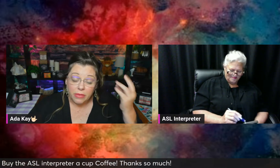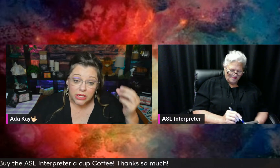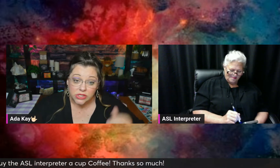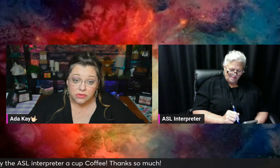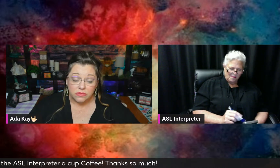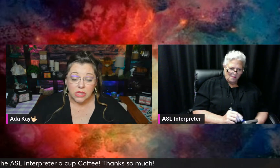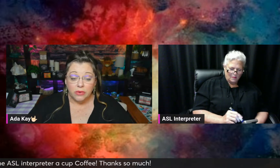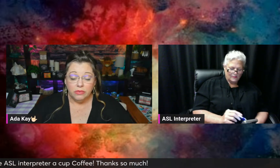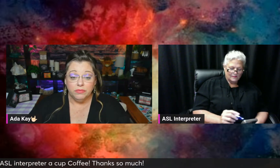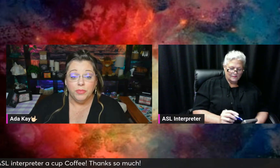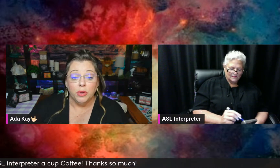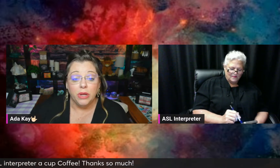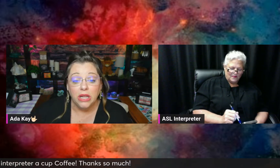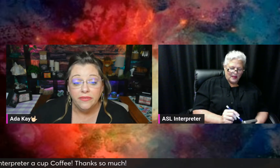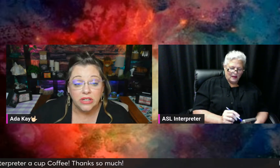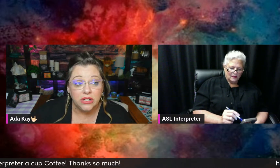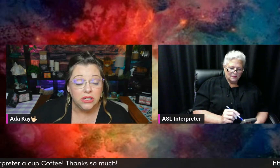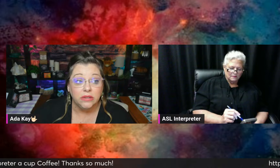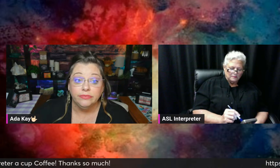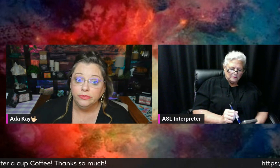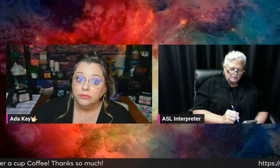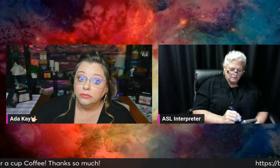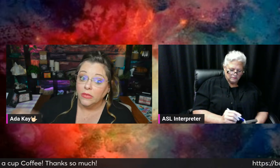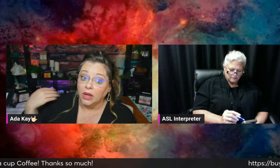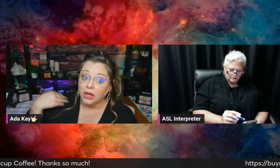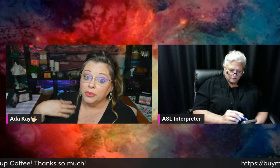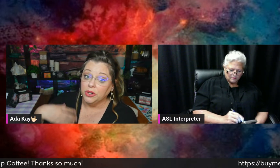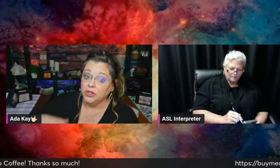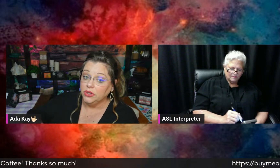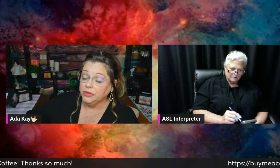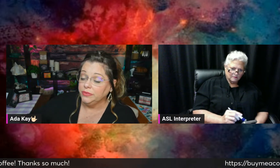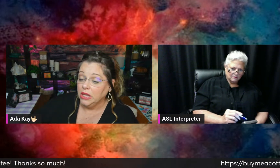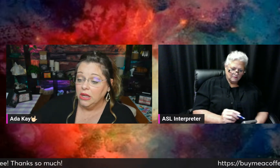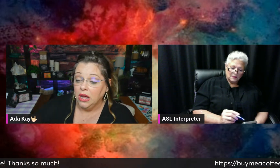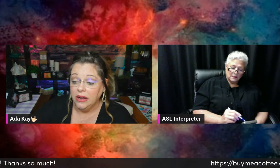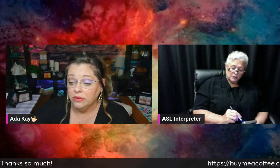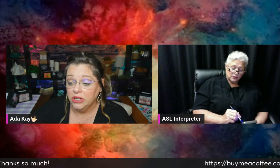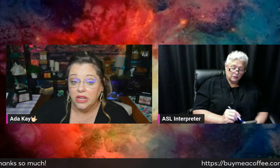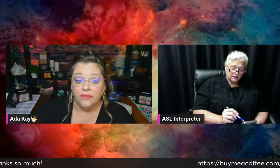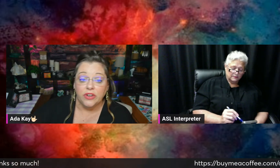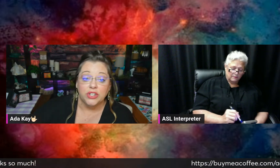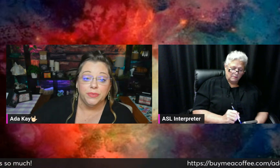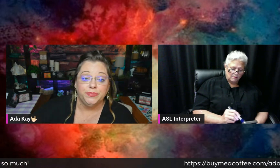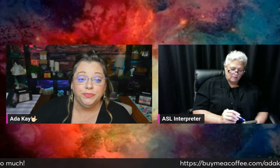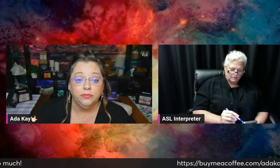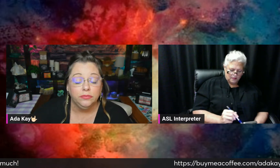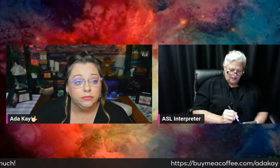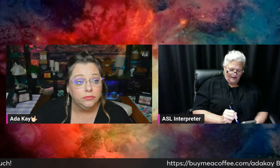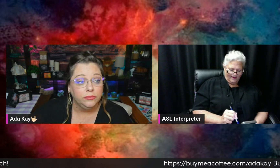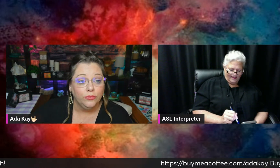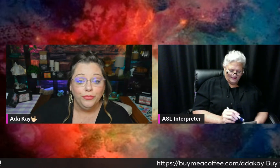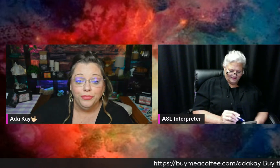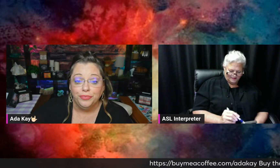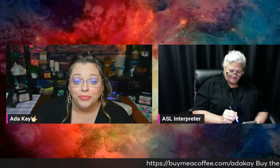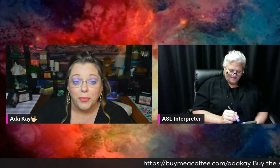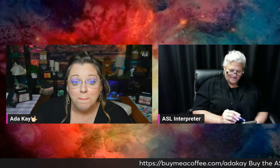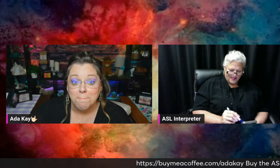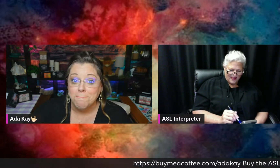the time that part of my life ended, I got pretty good. I don't eat catfish. I